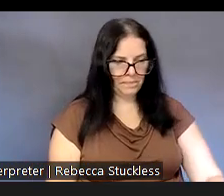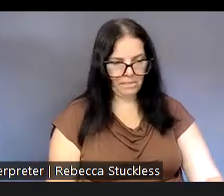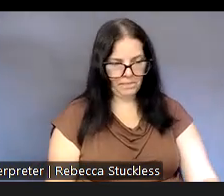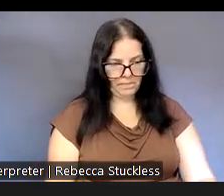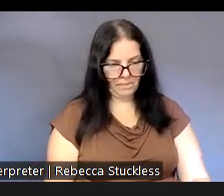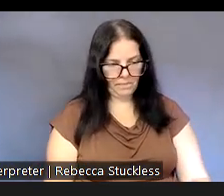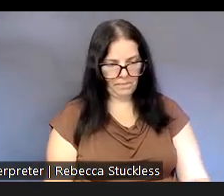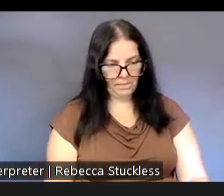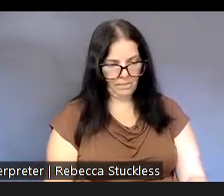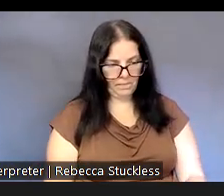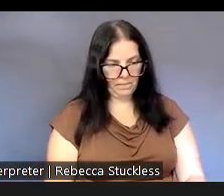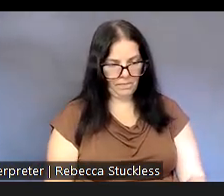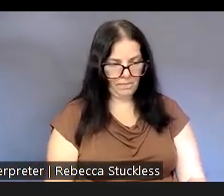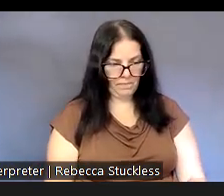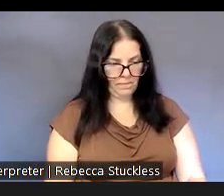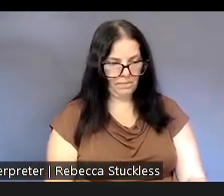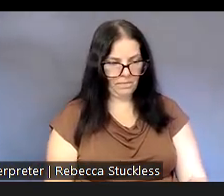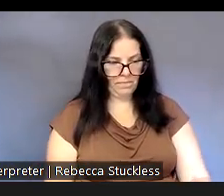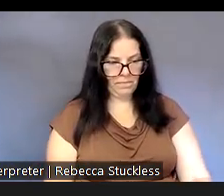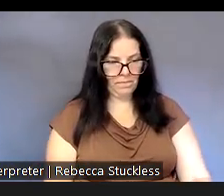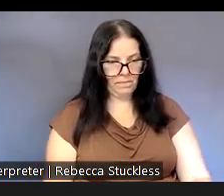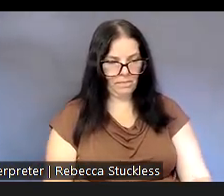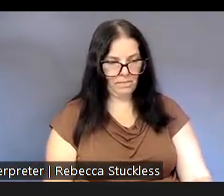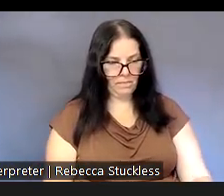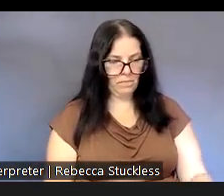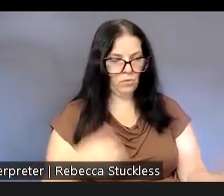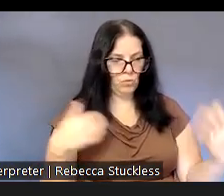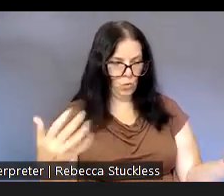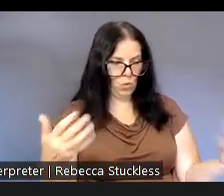So here's our outline today.